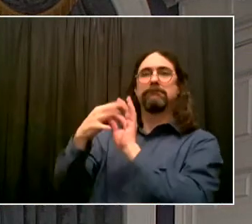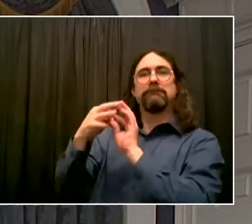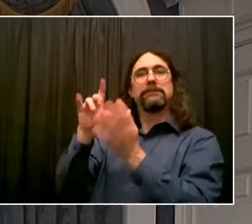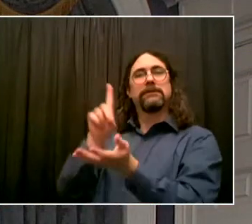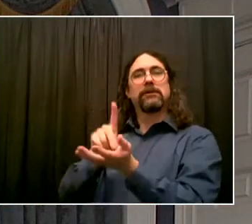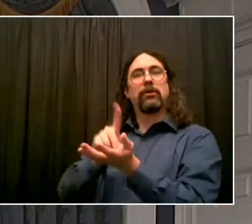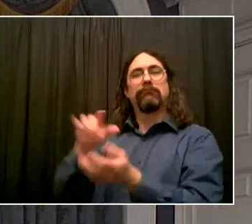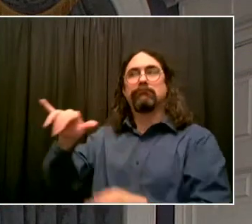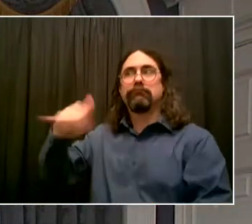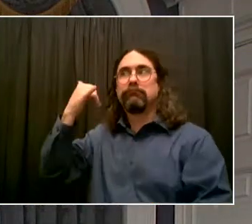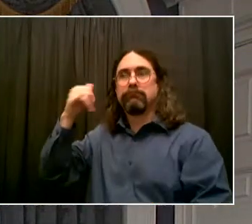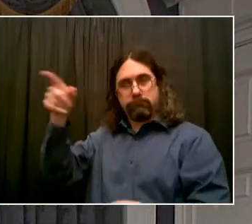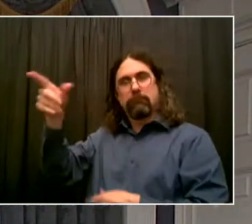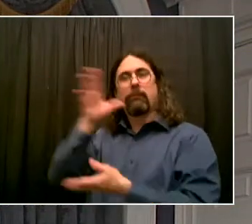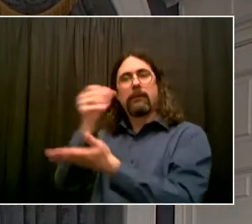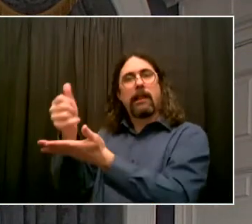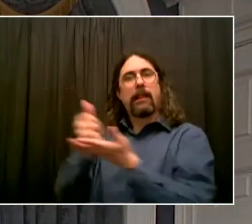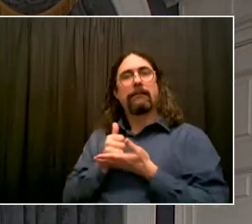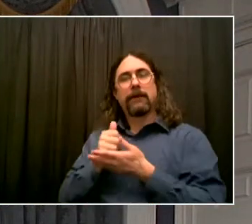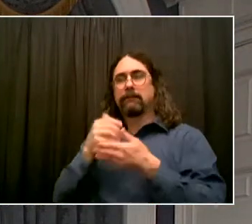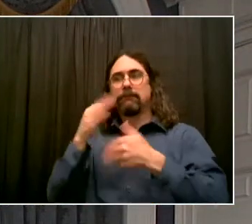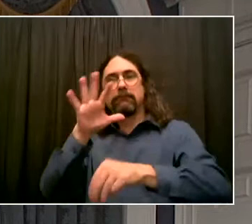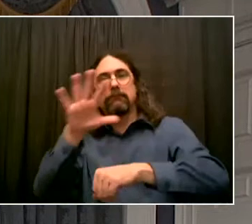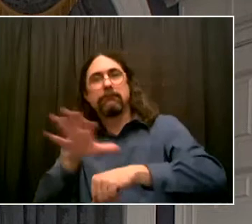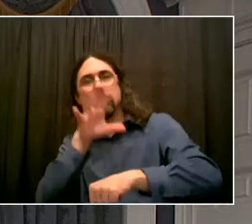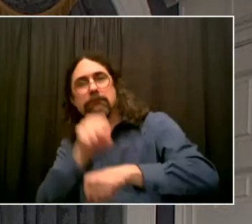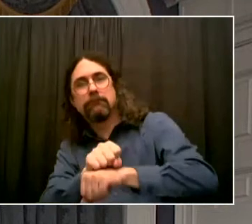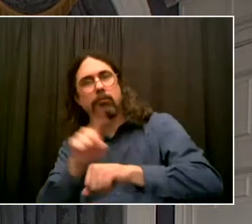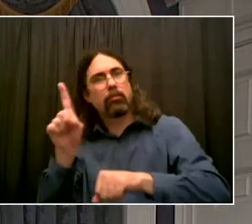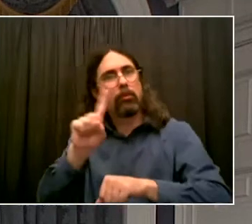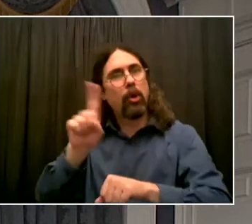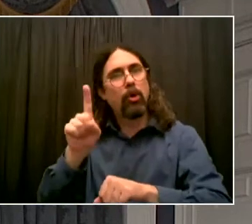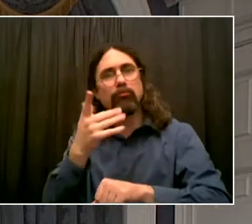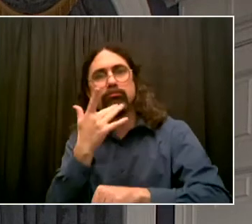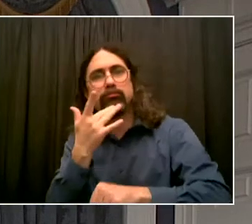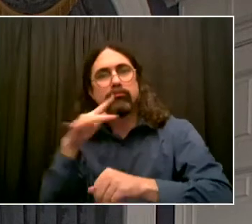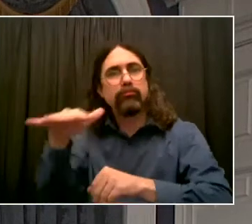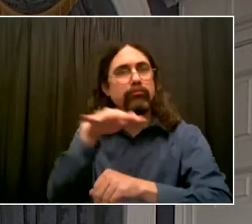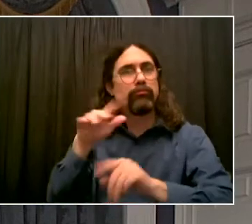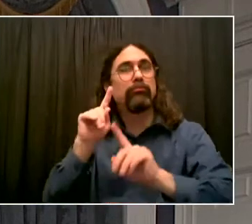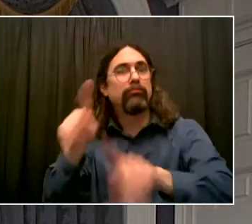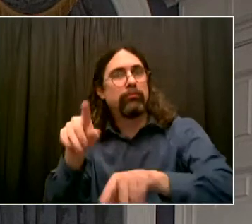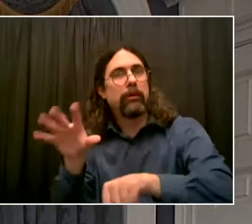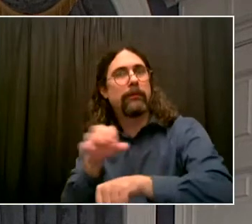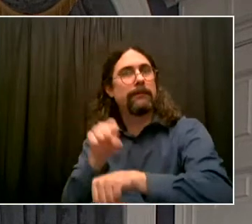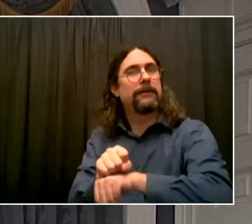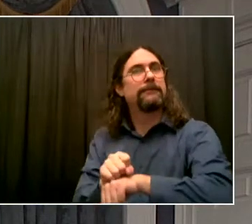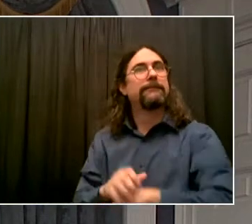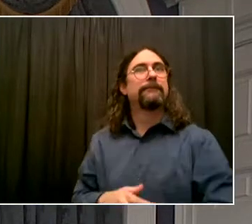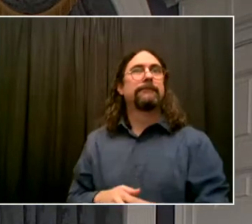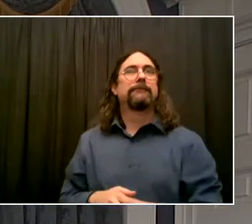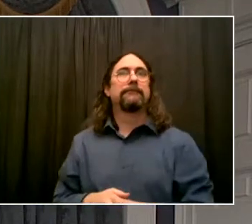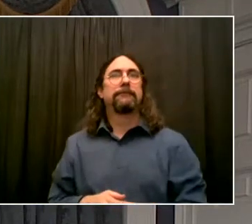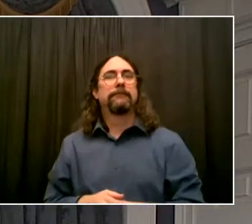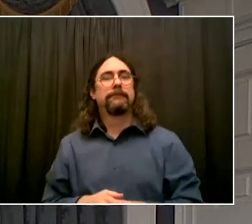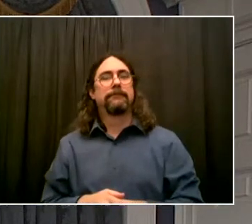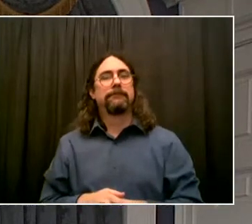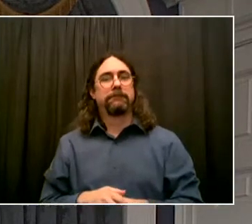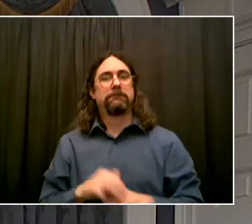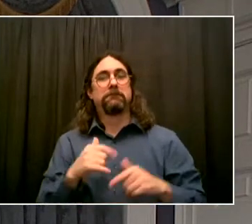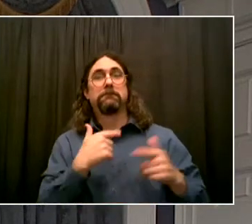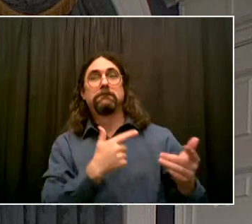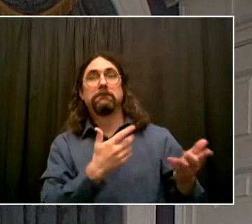A lot. And we clearly see numbers generally coming